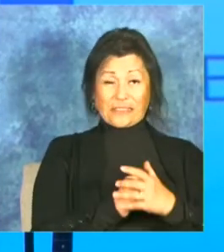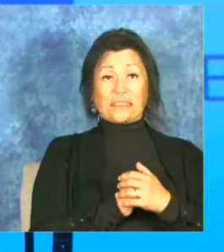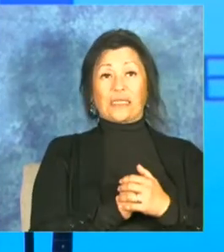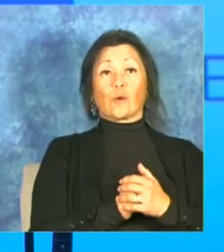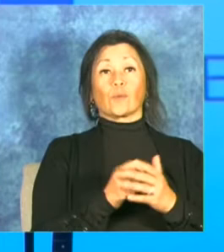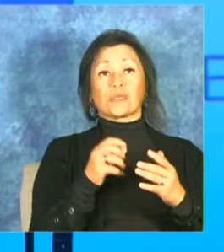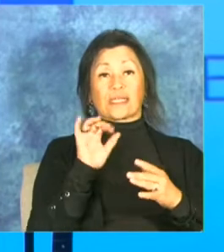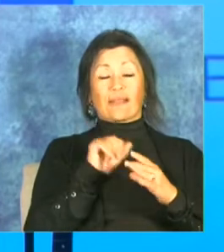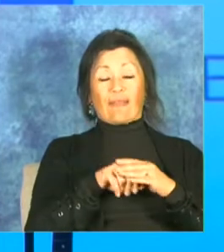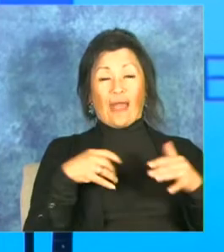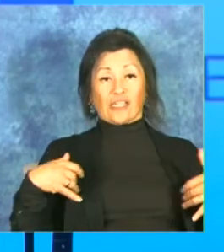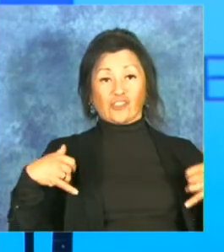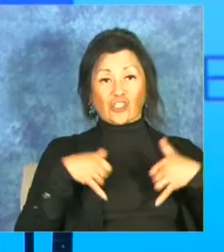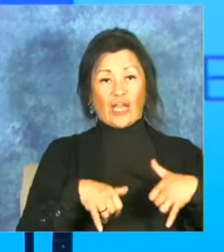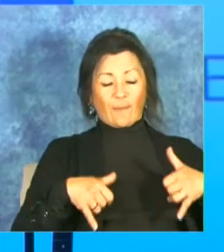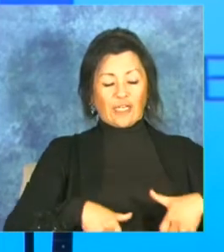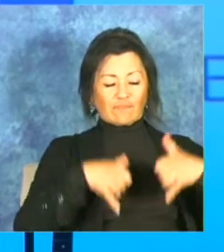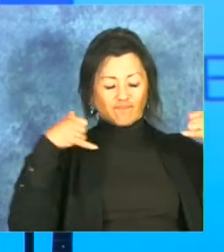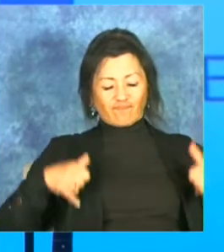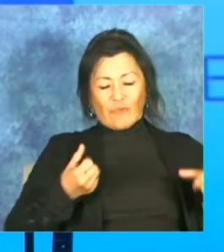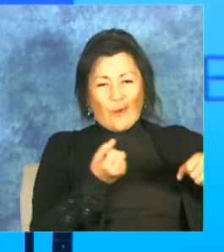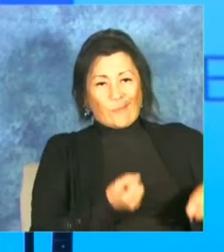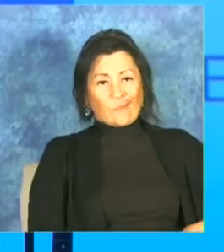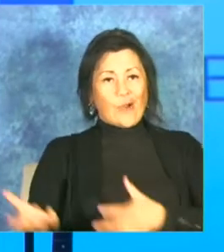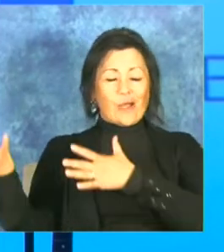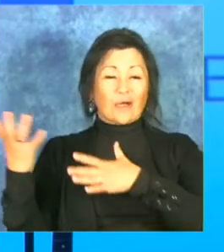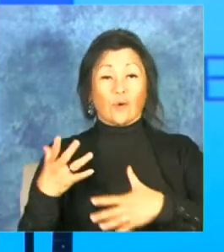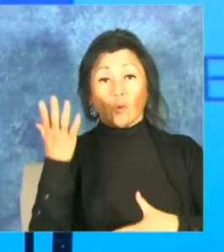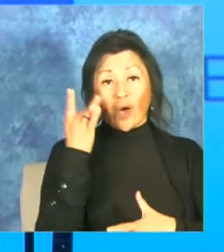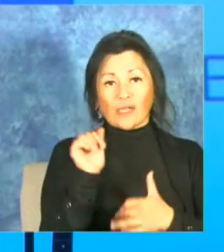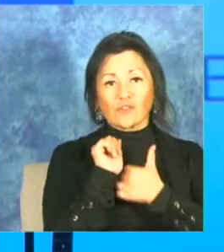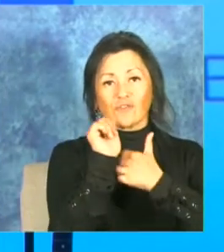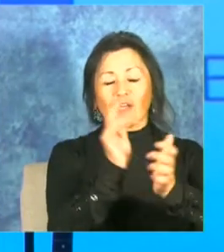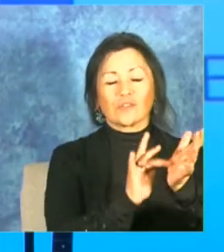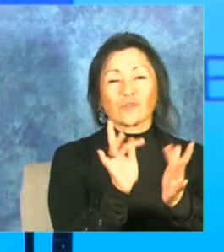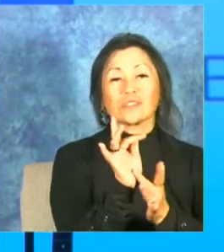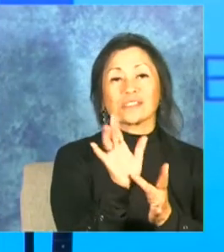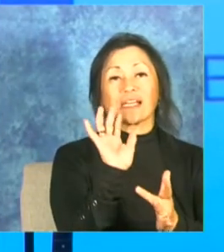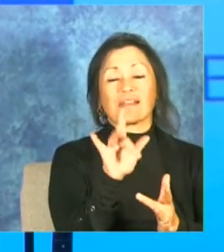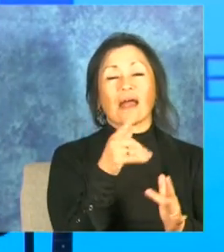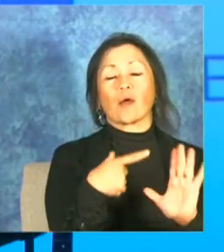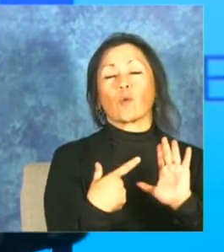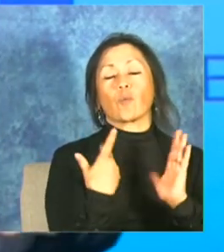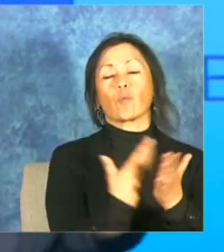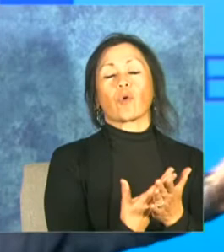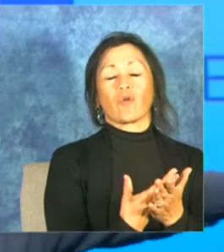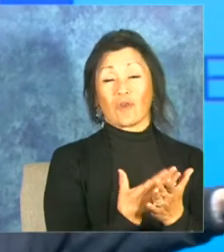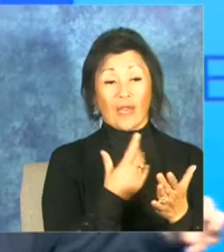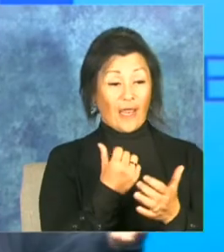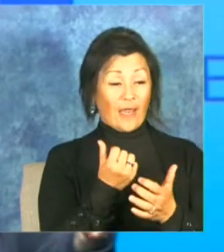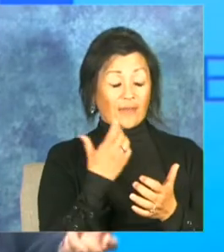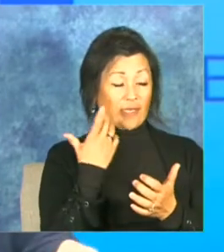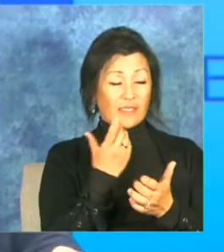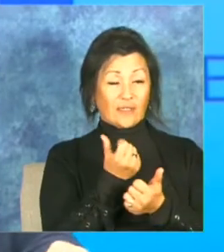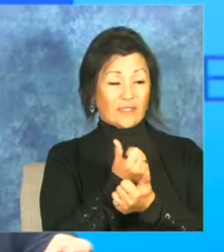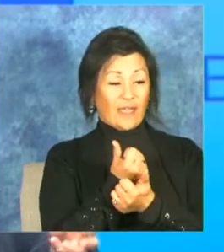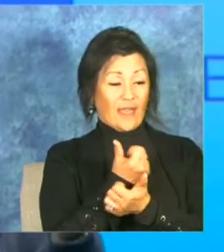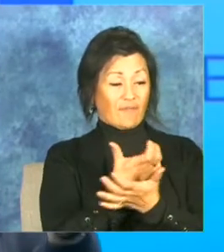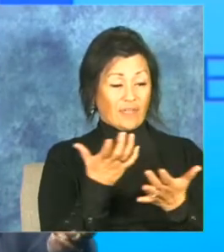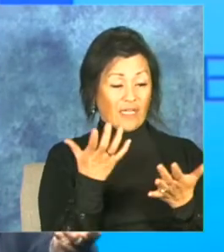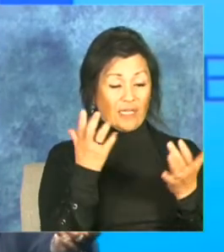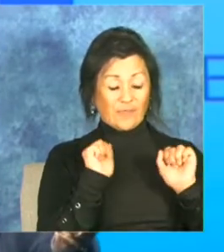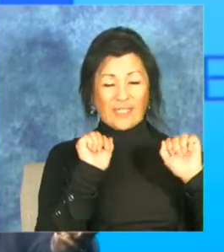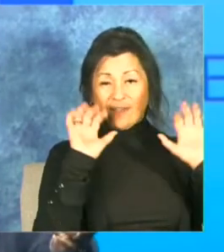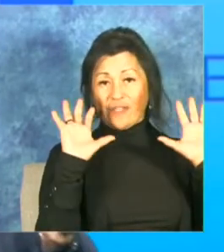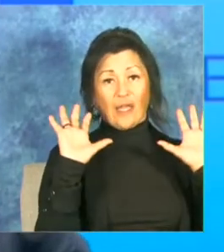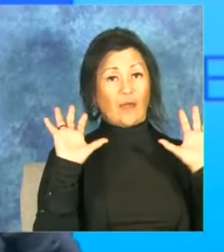was in that cloak, and he threw it away to follow Jesus, right? And that signified that he was throwing away everything, the security and